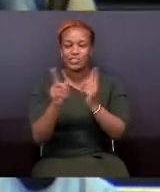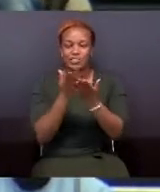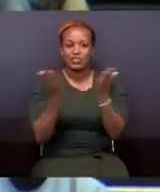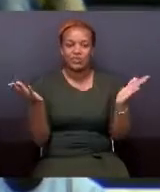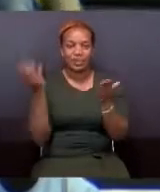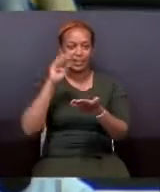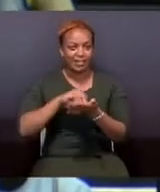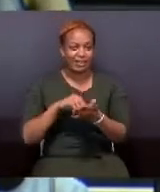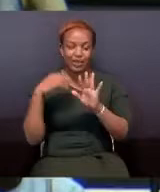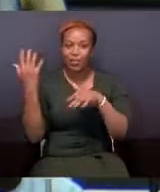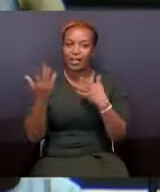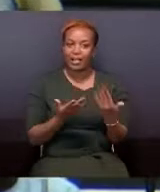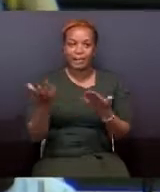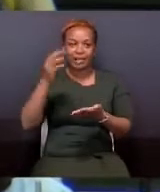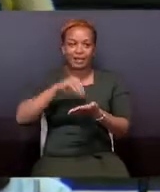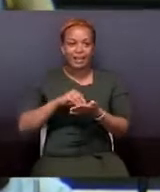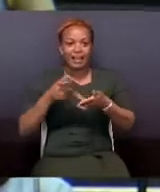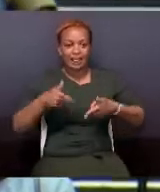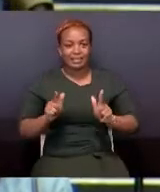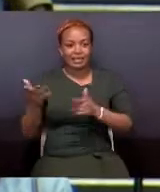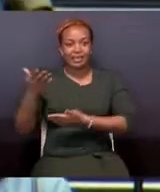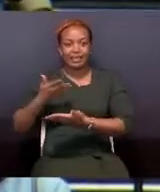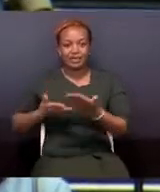welcome to everybody, and let's now engage.